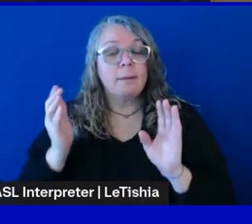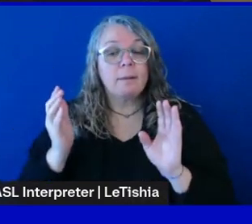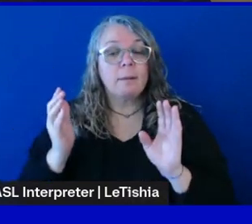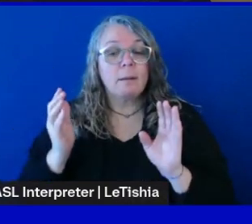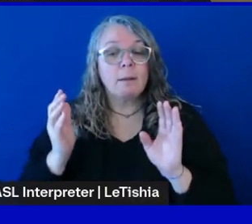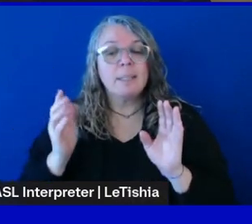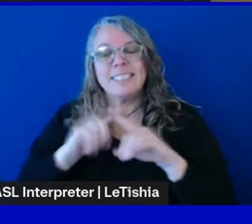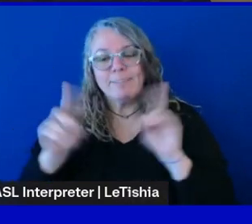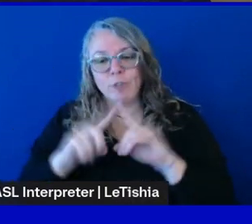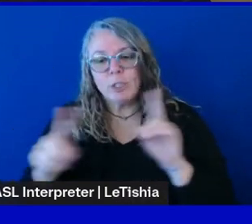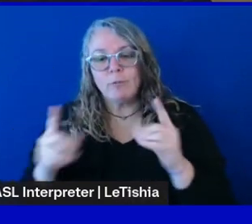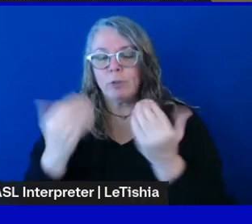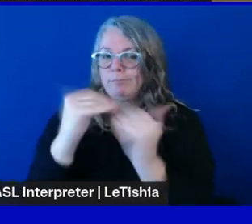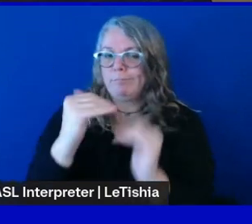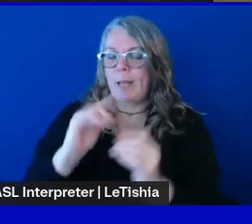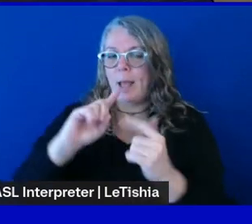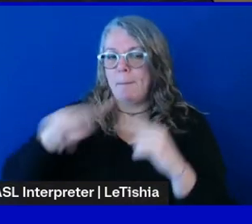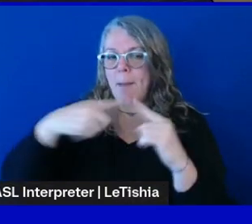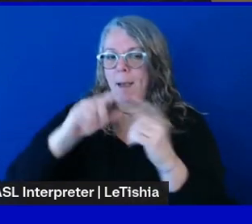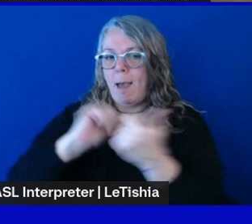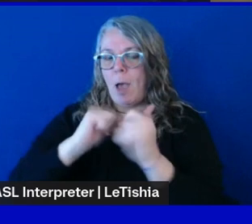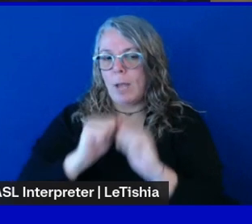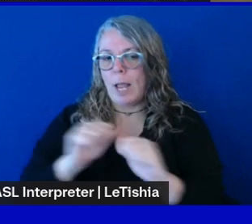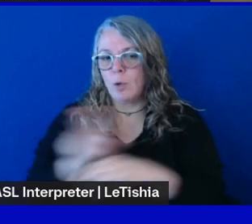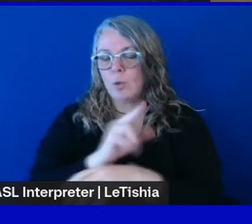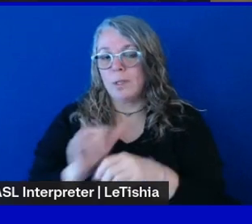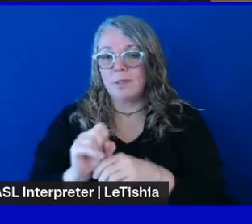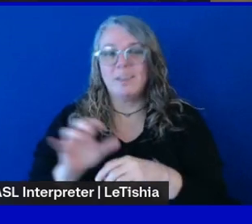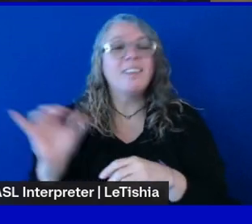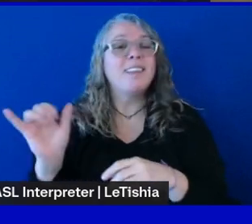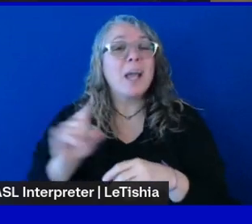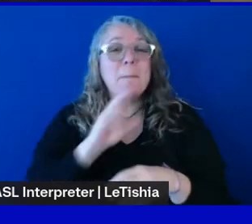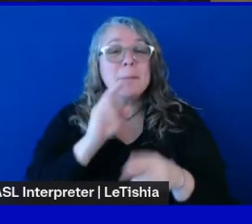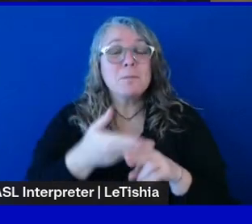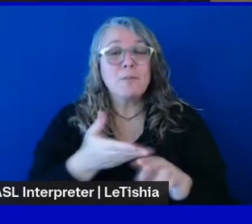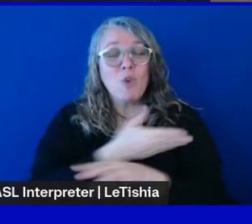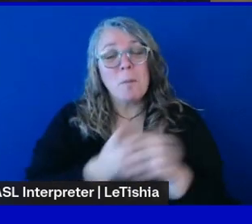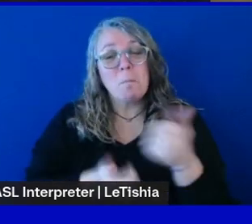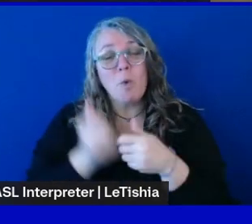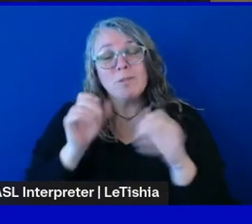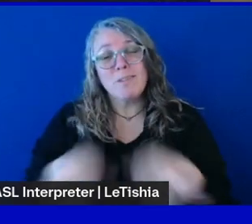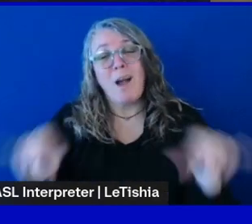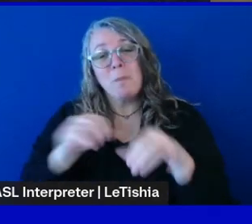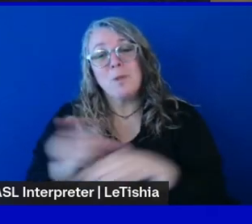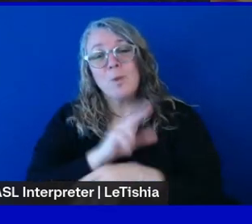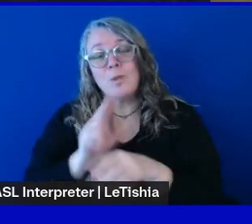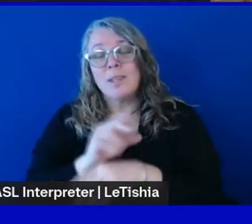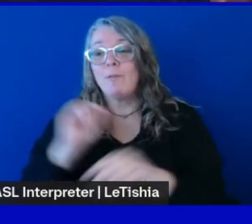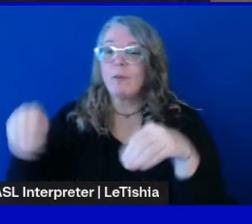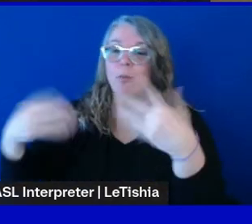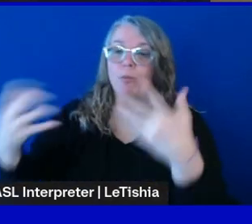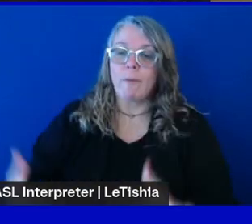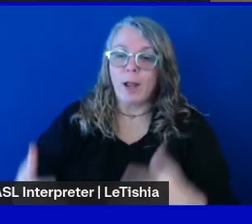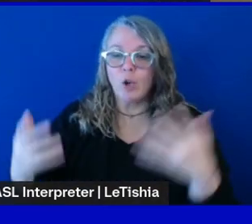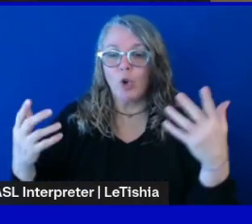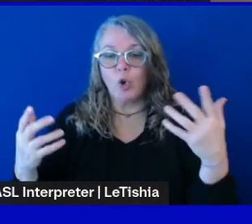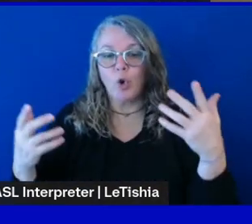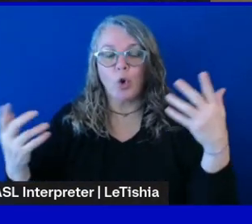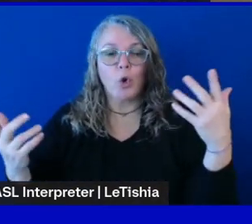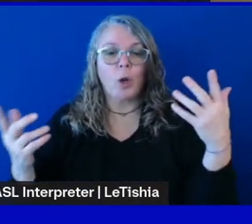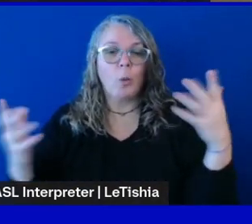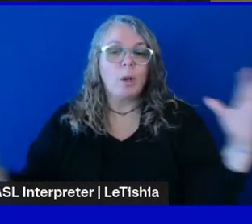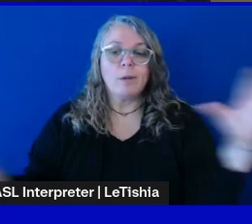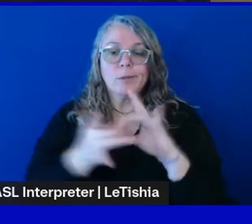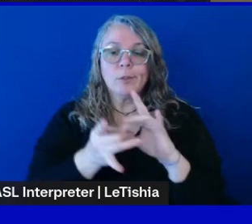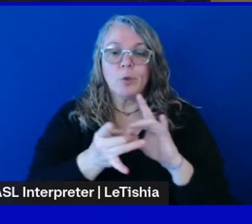it. Like I mentioned earlier, the most common use case is if you have a provider, let's say a Postgres provider, and you want to connect to your